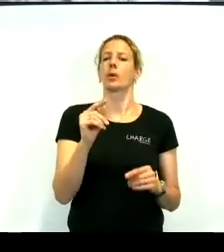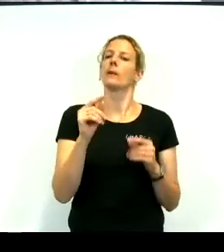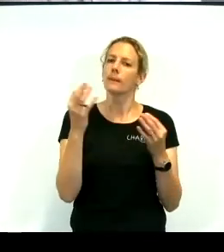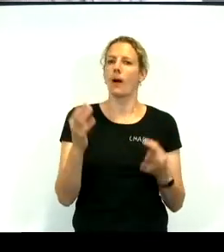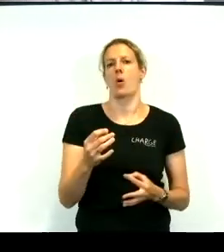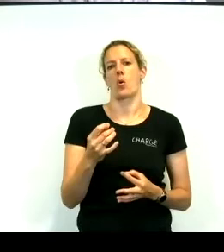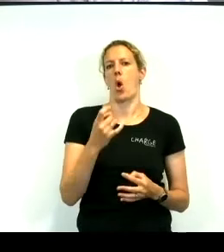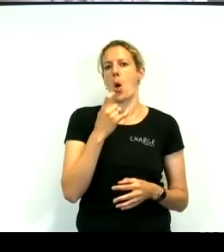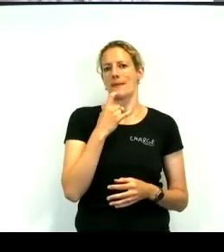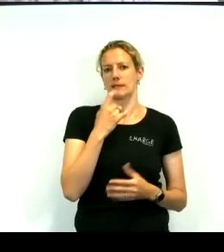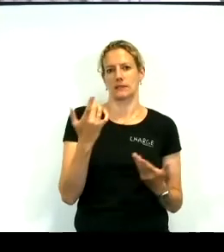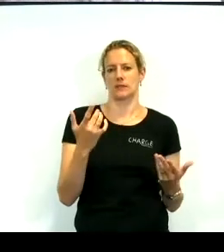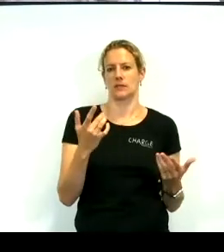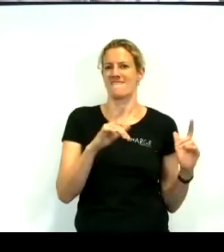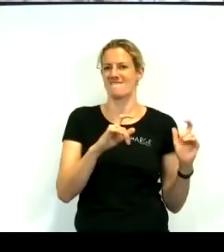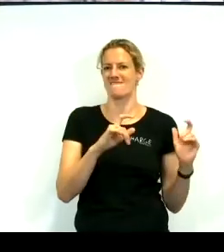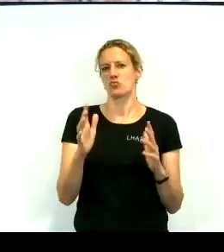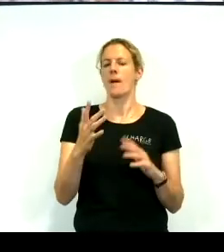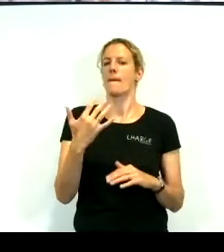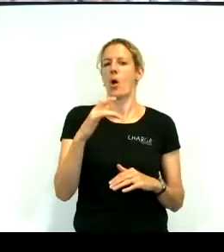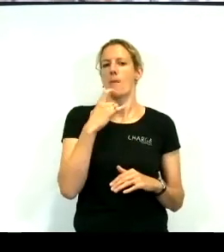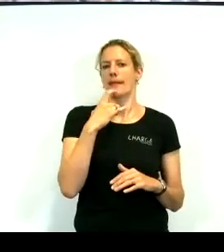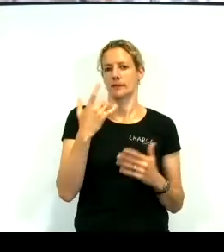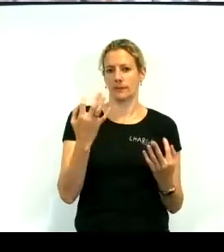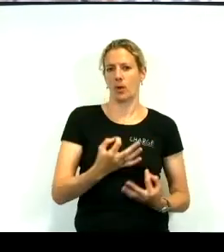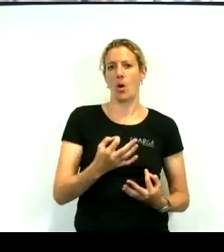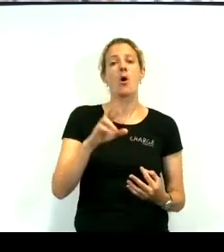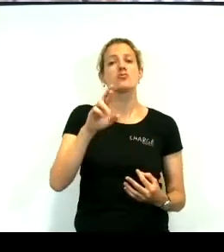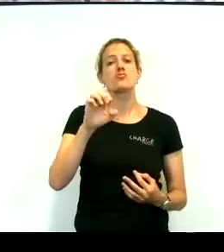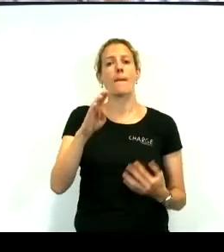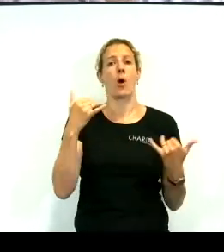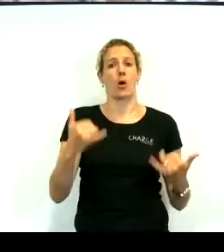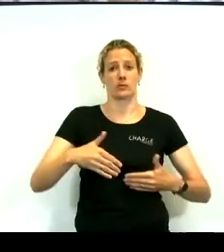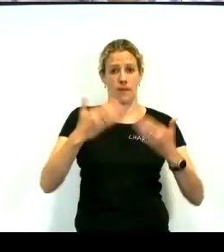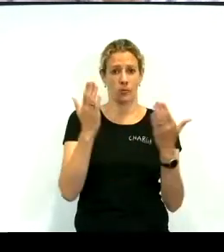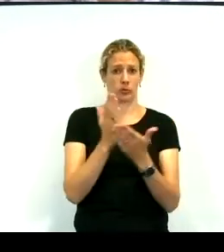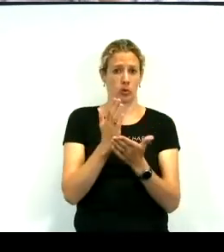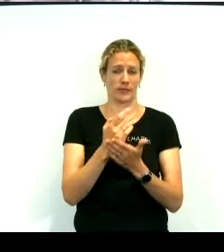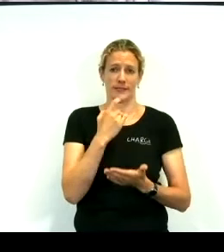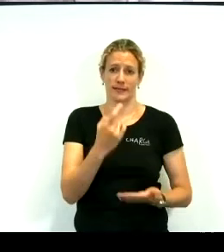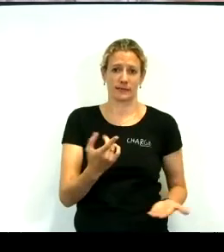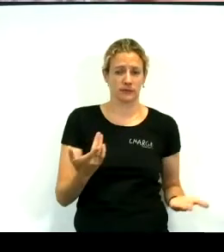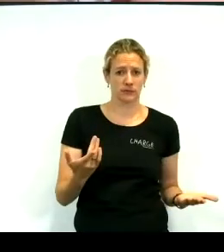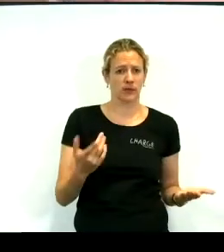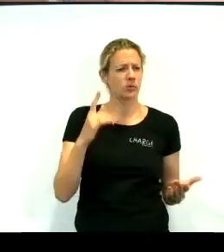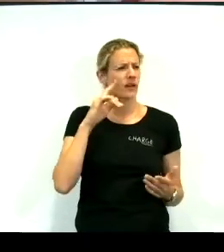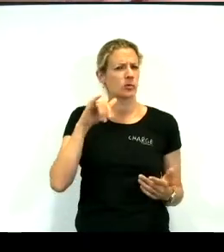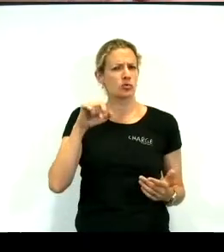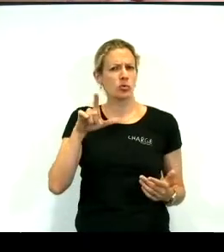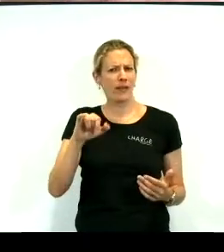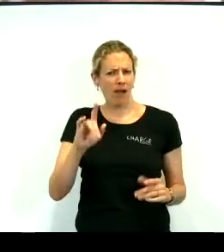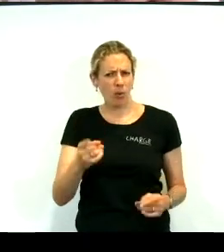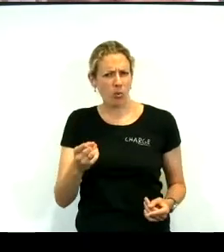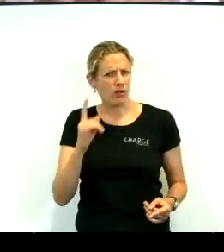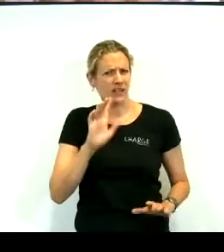I know Rob mentioned them this morning, and I think maybe Julie did as well. So you start